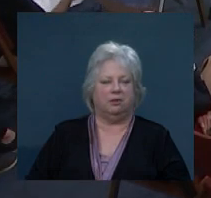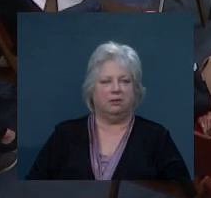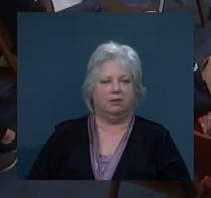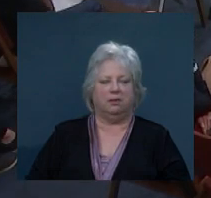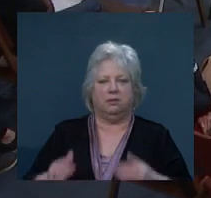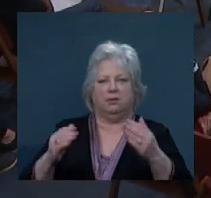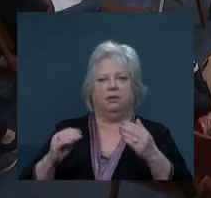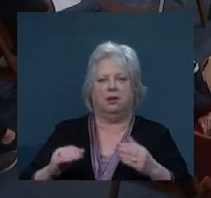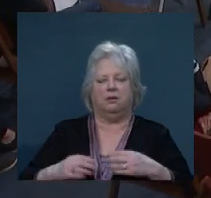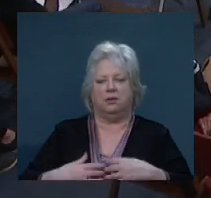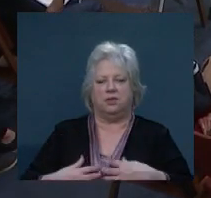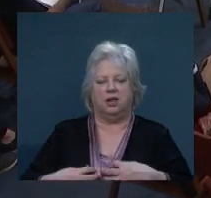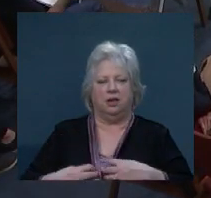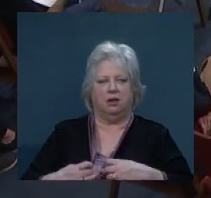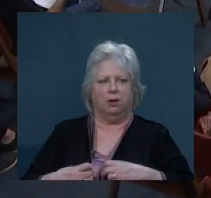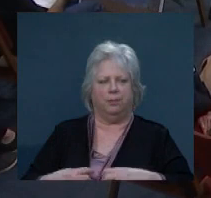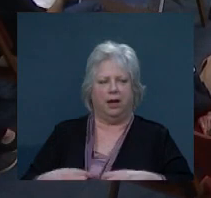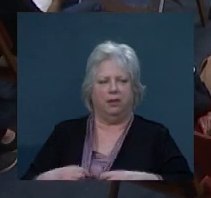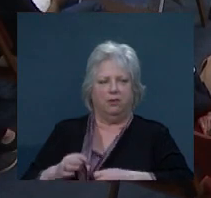Item